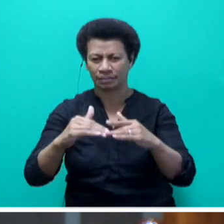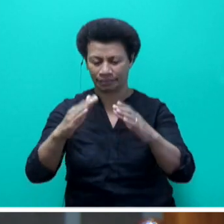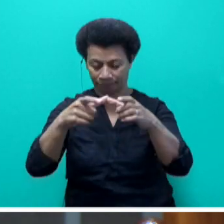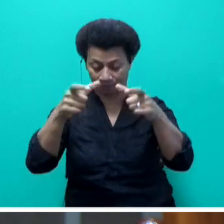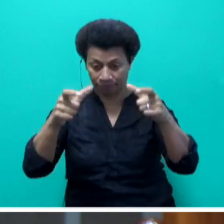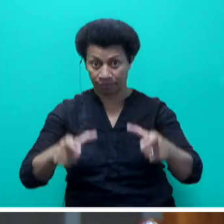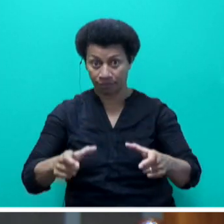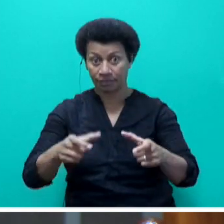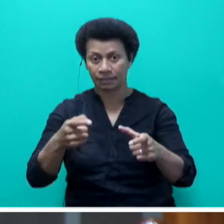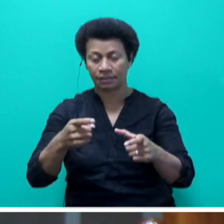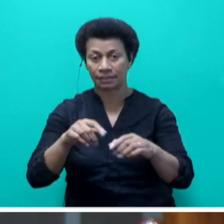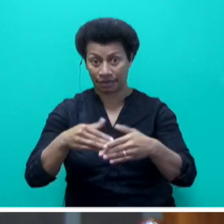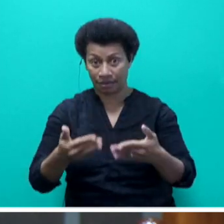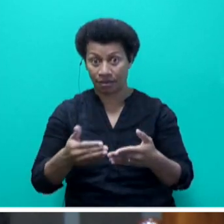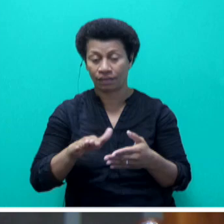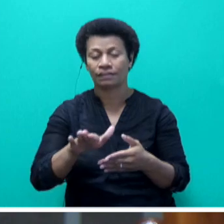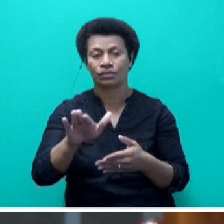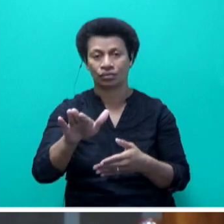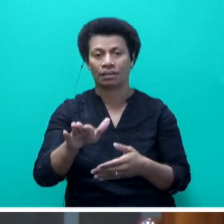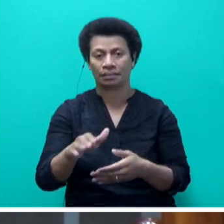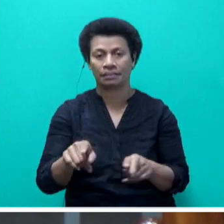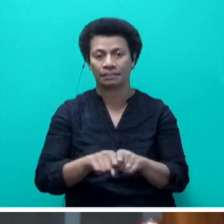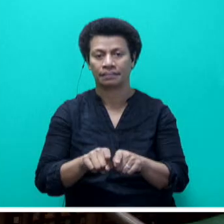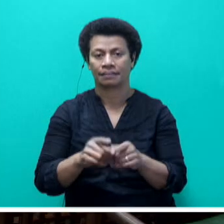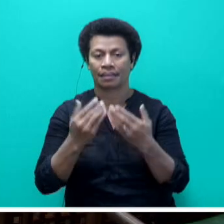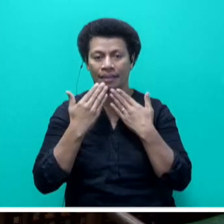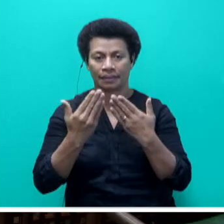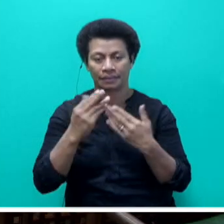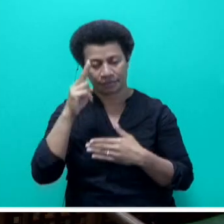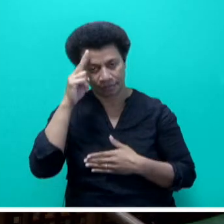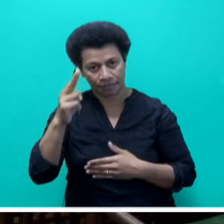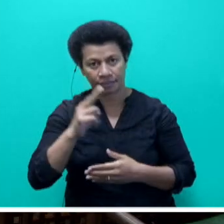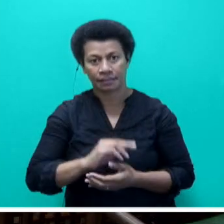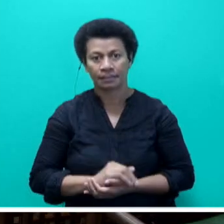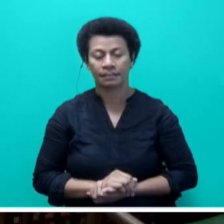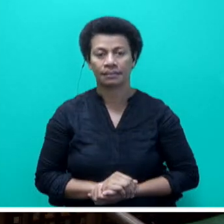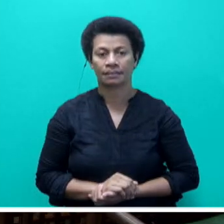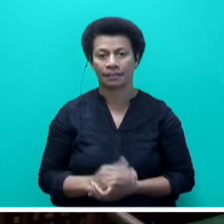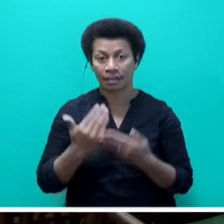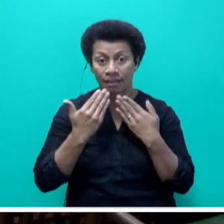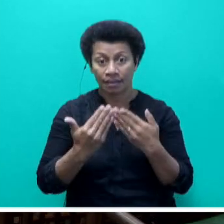and also for the future. I thank you, Honourable Speaker, sir. I